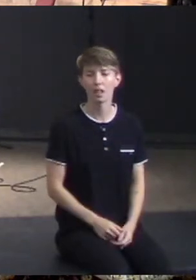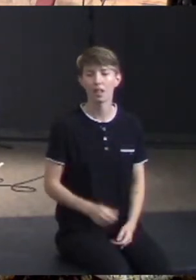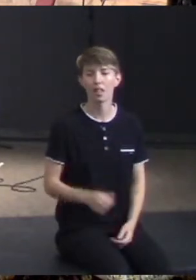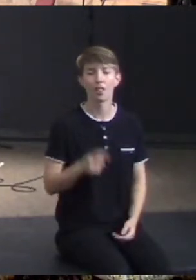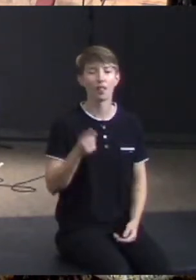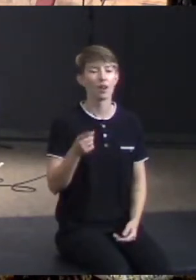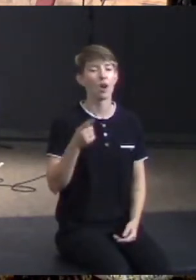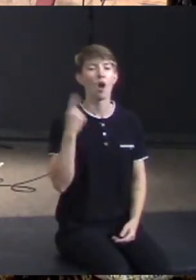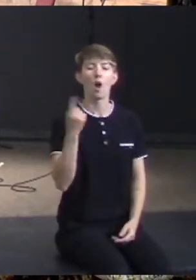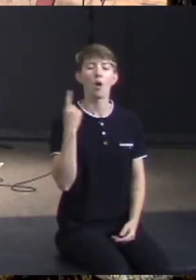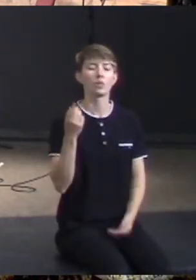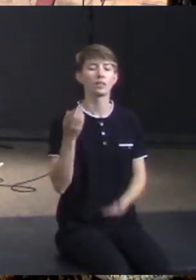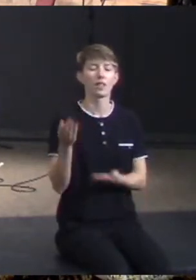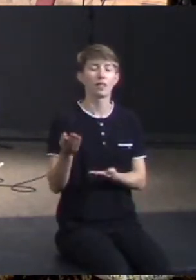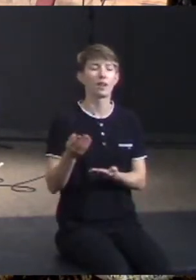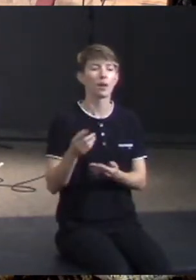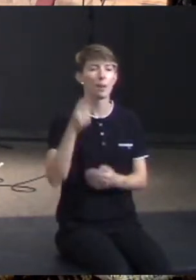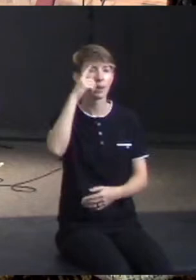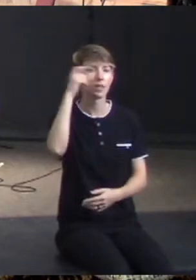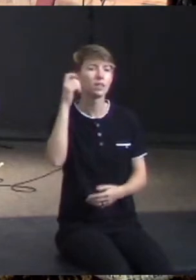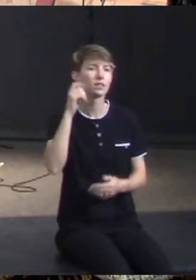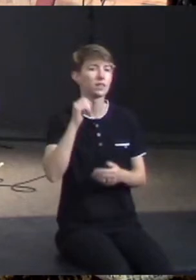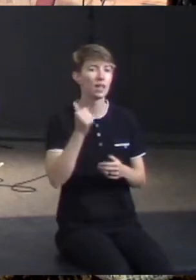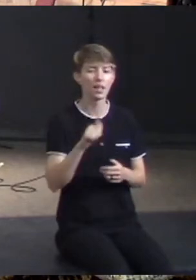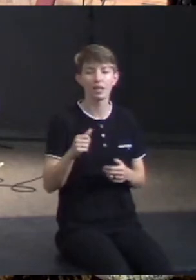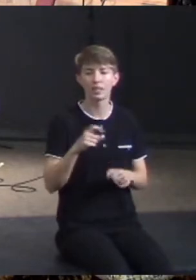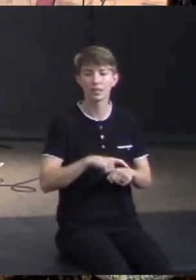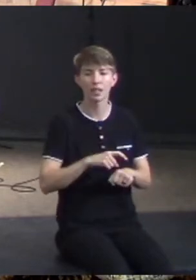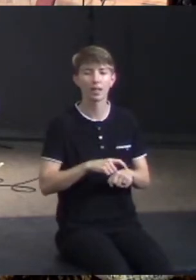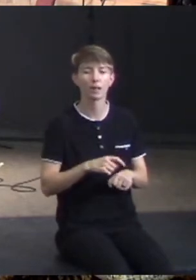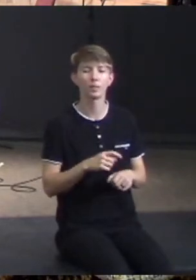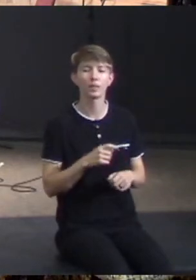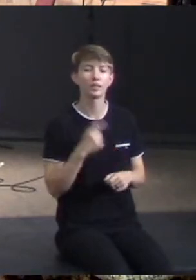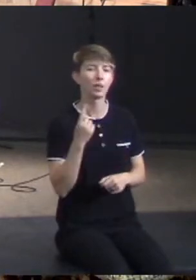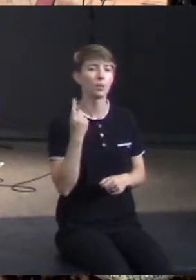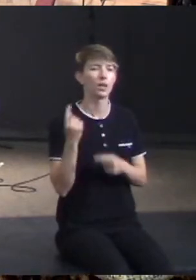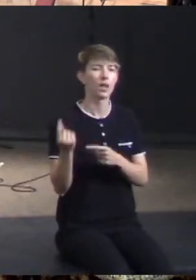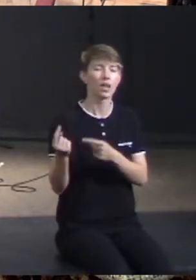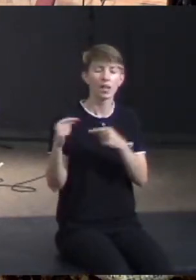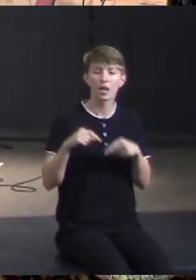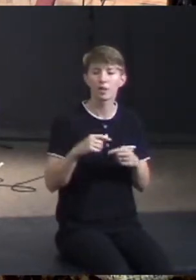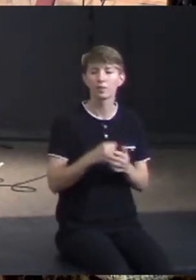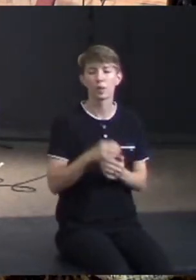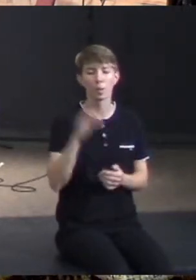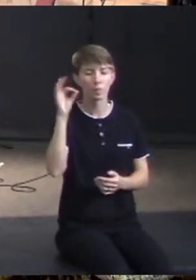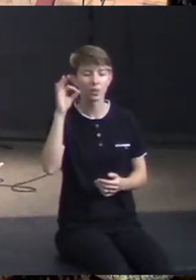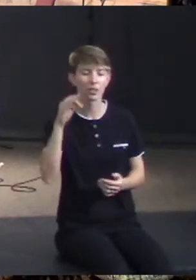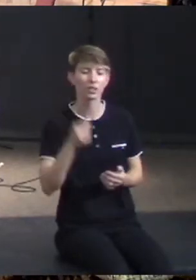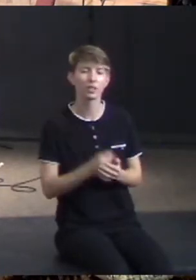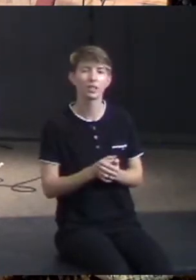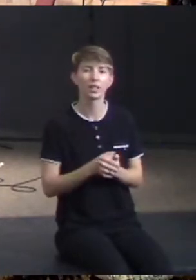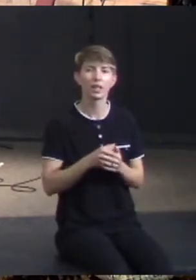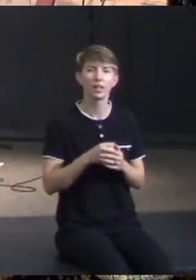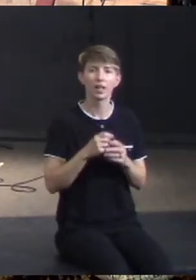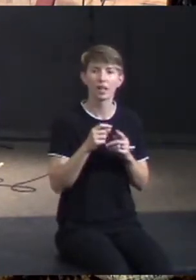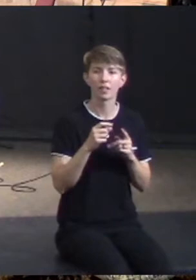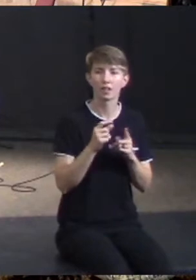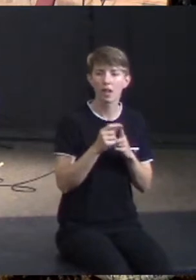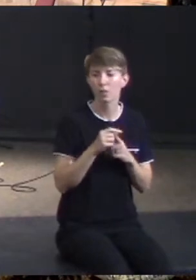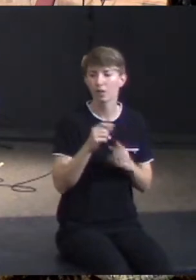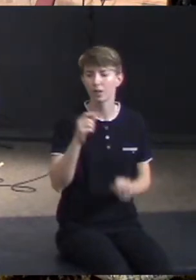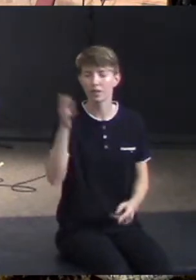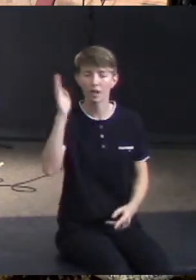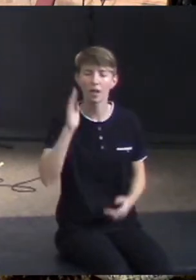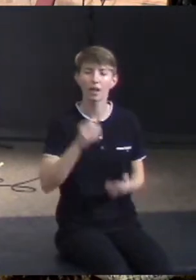there because anytime someone comes and preaches the good news of the kingdom of God and that the price of admission is only repentance and